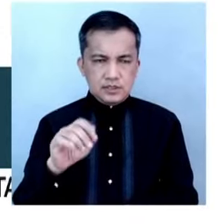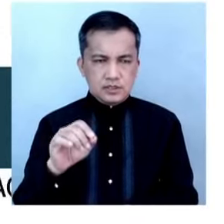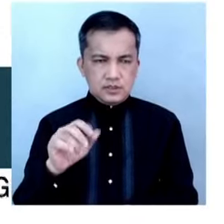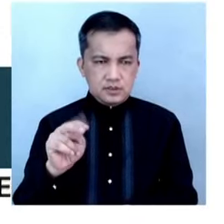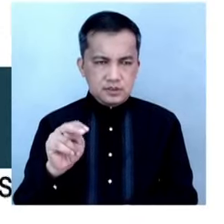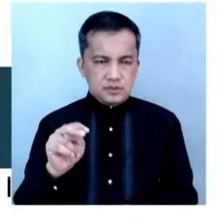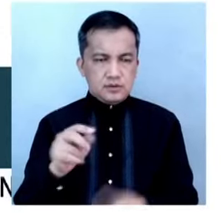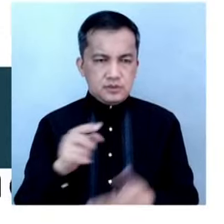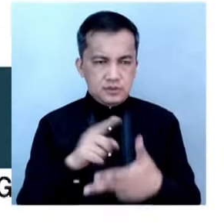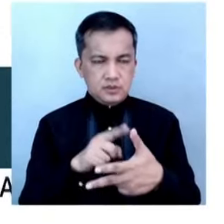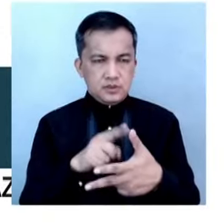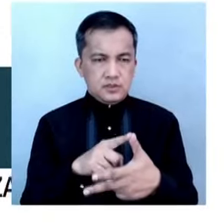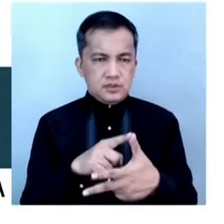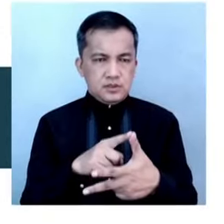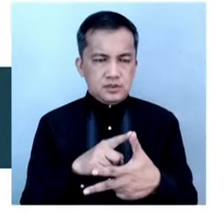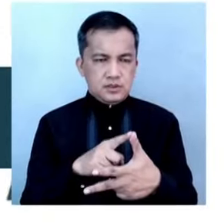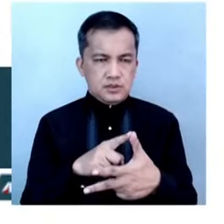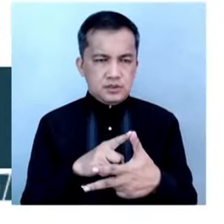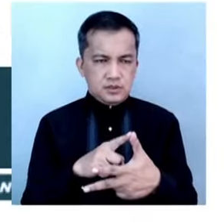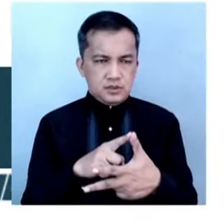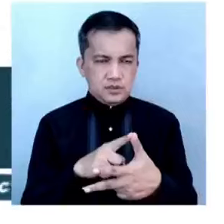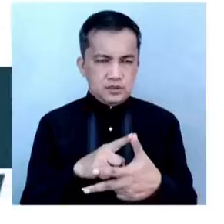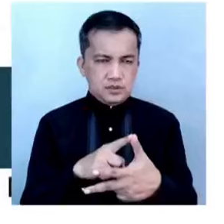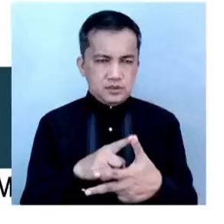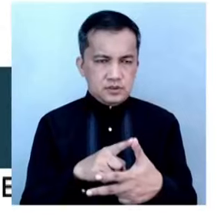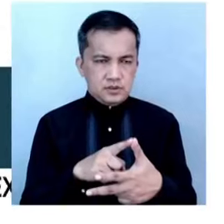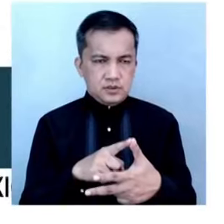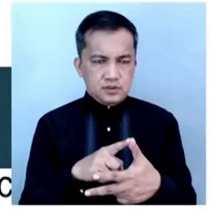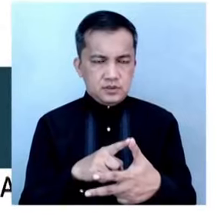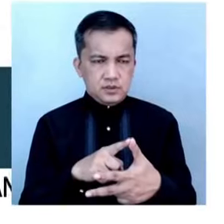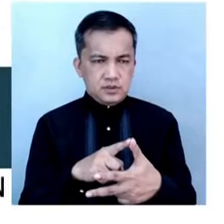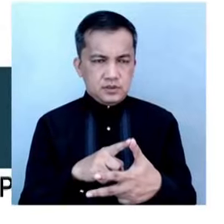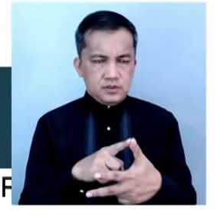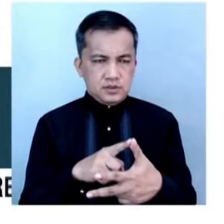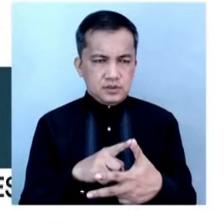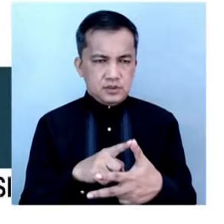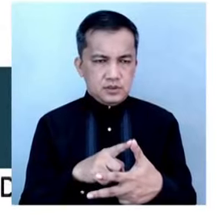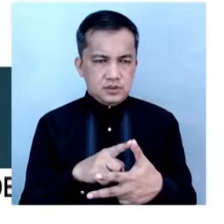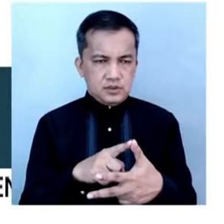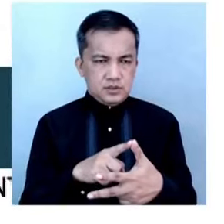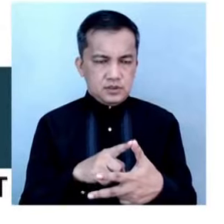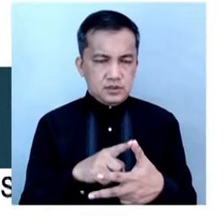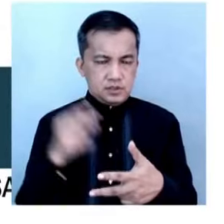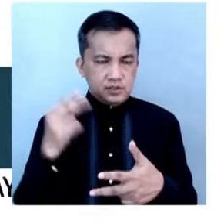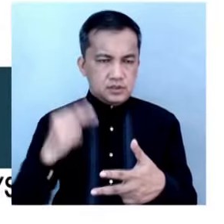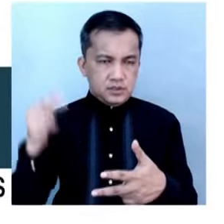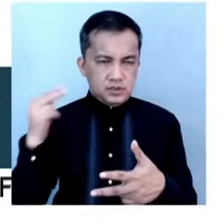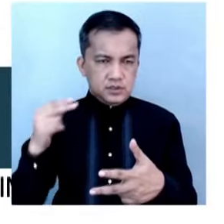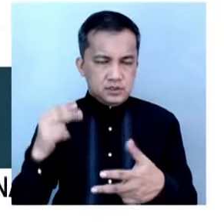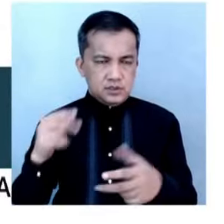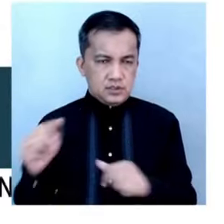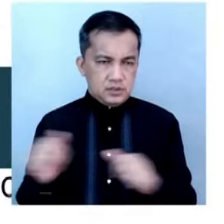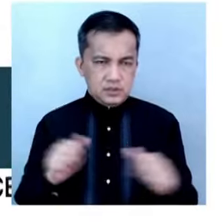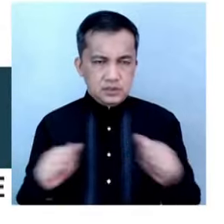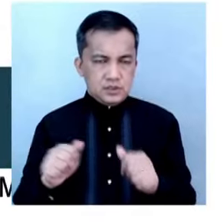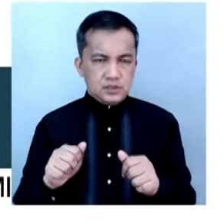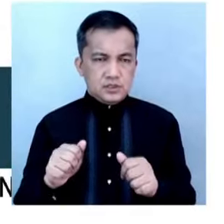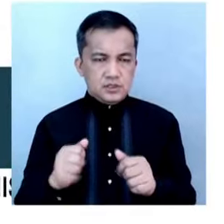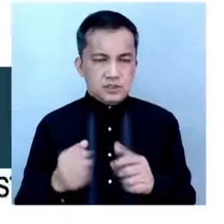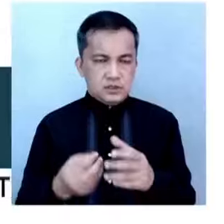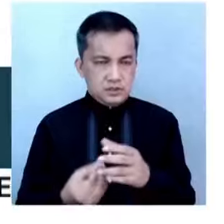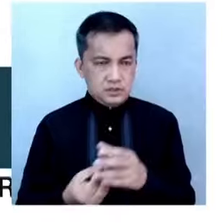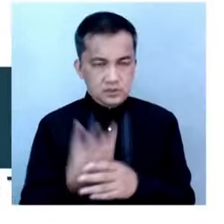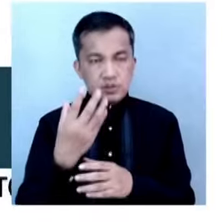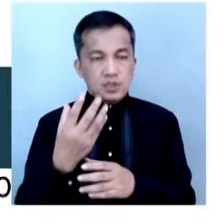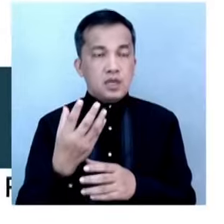one, based kung pagbabasihan po natin, we're going to base the historical activity ng eruptive activity